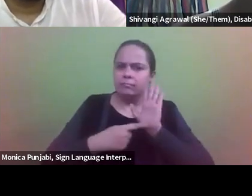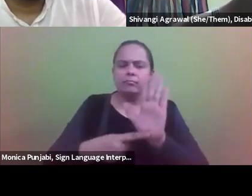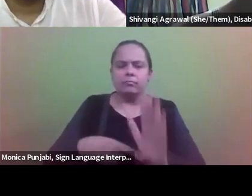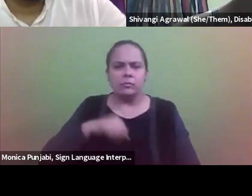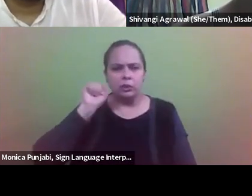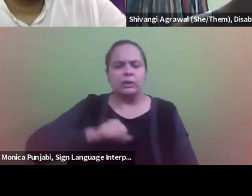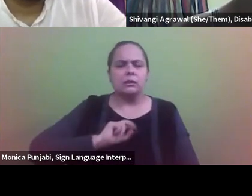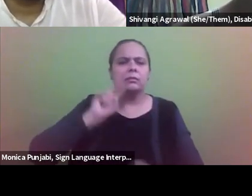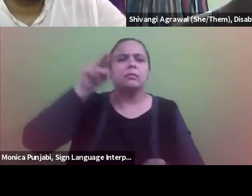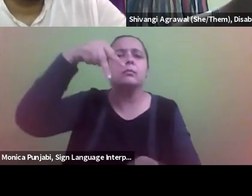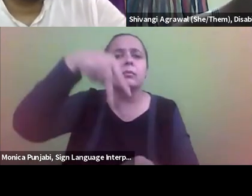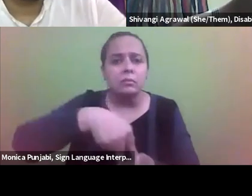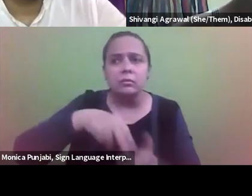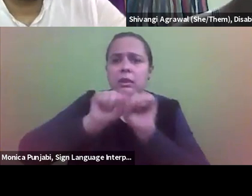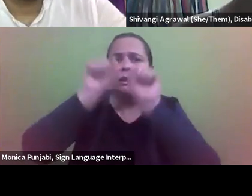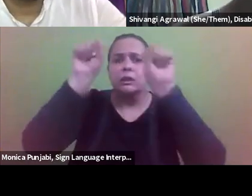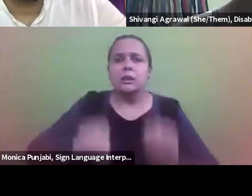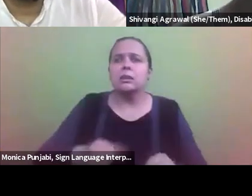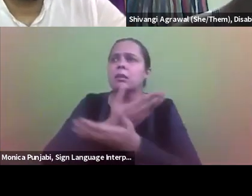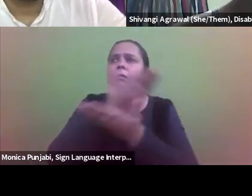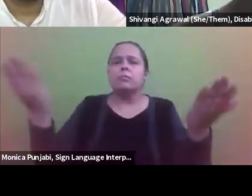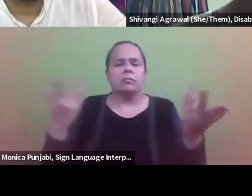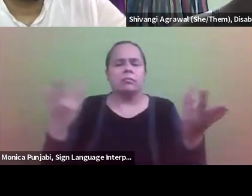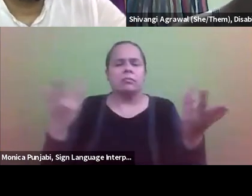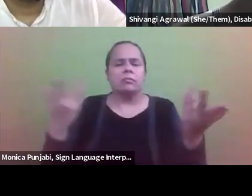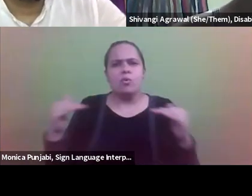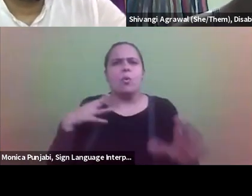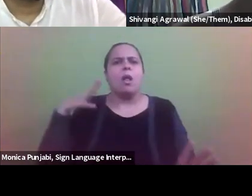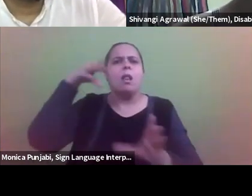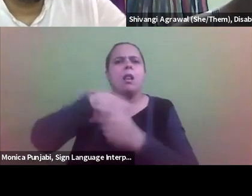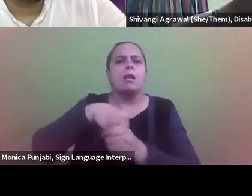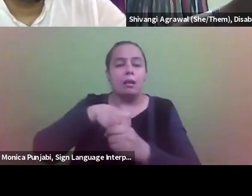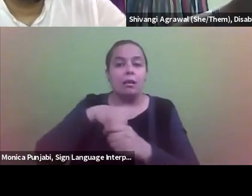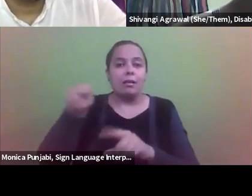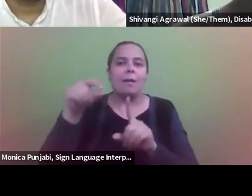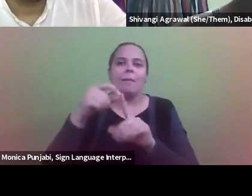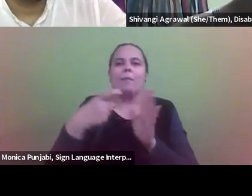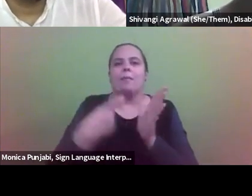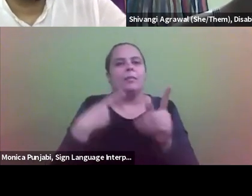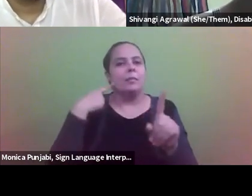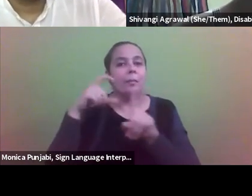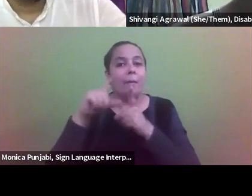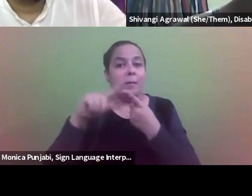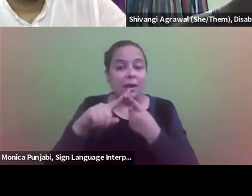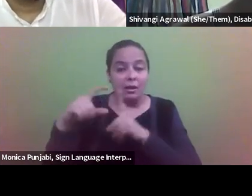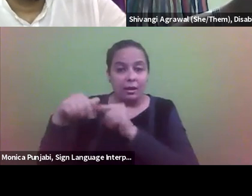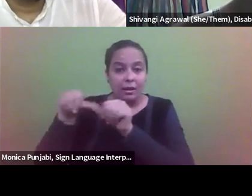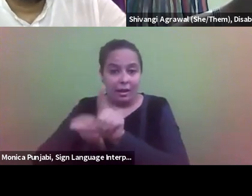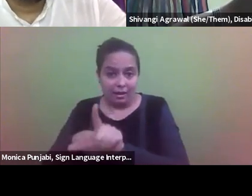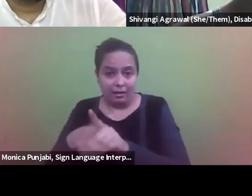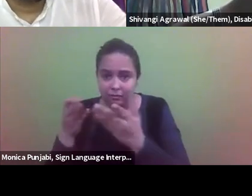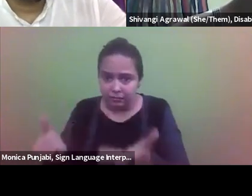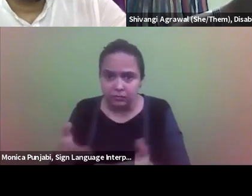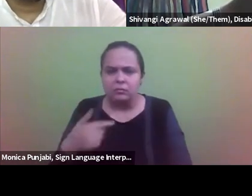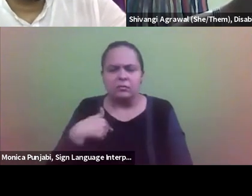to the system and really claim space for themselves. So I feel, I don't think I have done anything